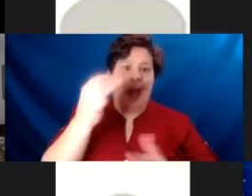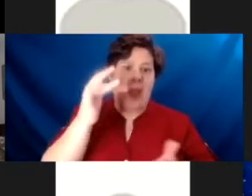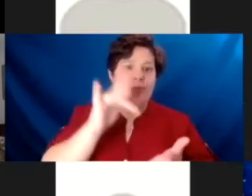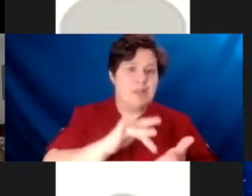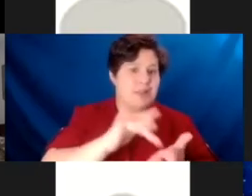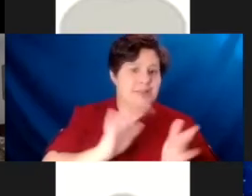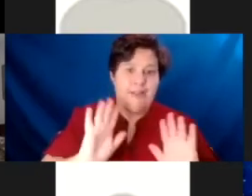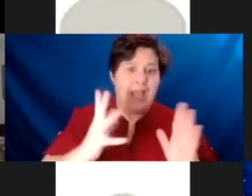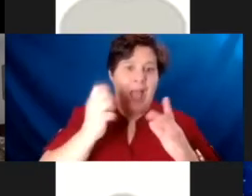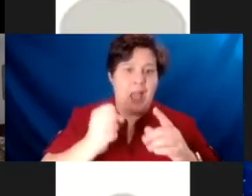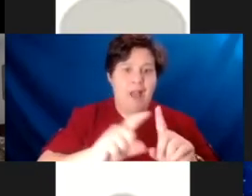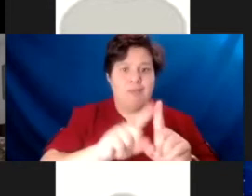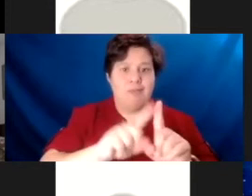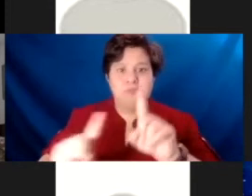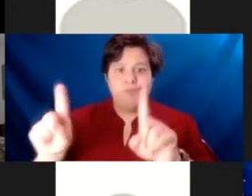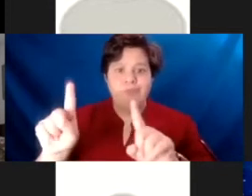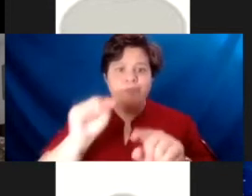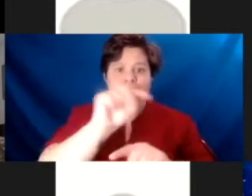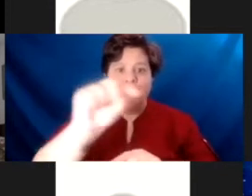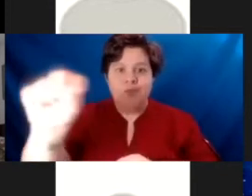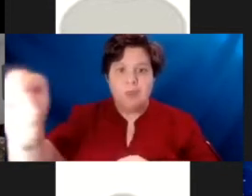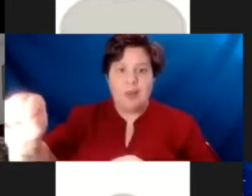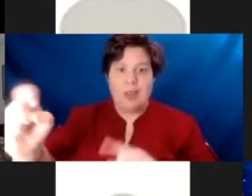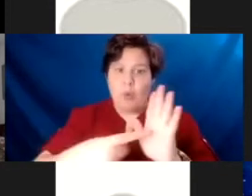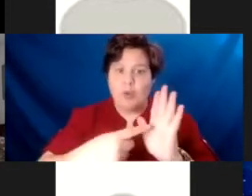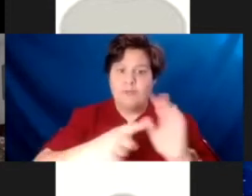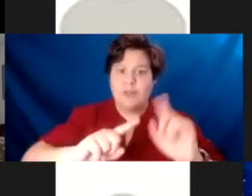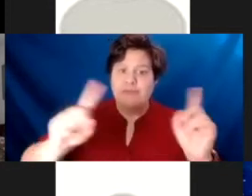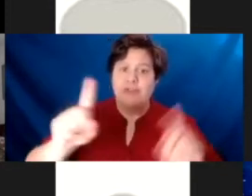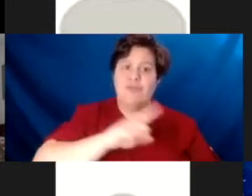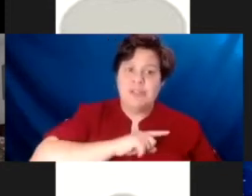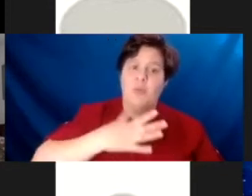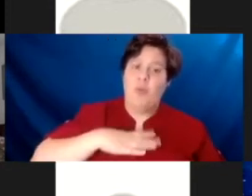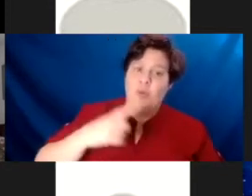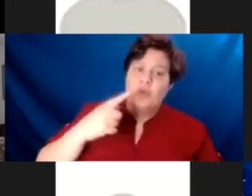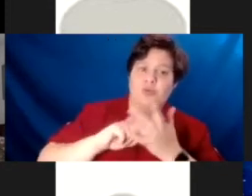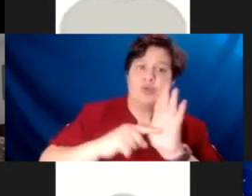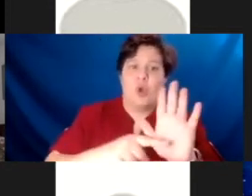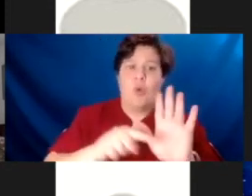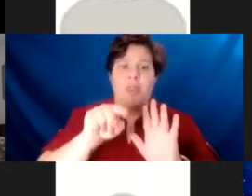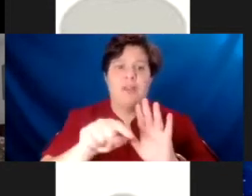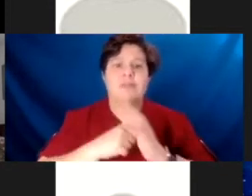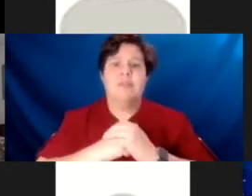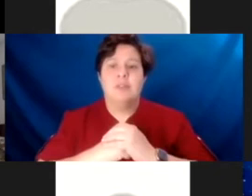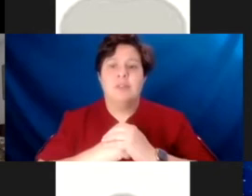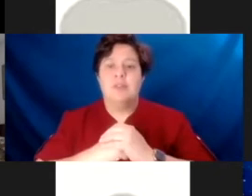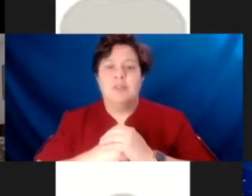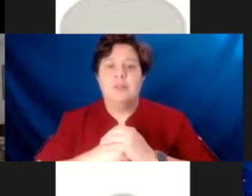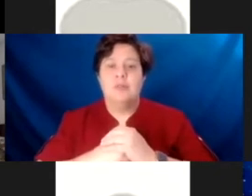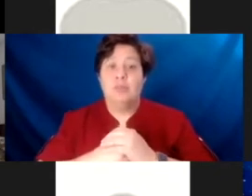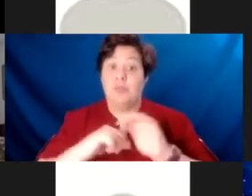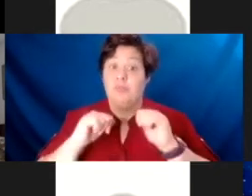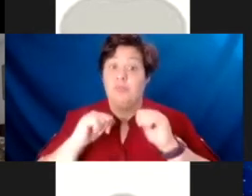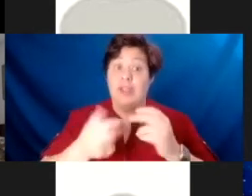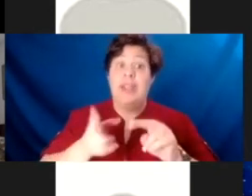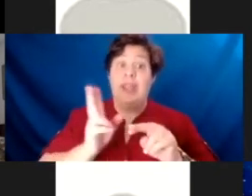that have importance to people for different reasons, and we would like to reflect that. I think what's great about what you've just said is if